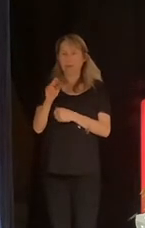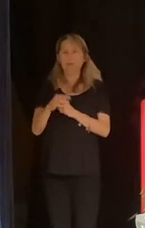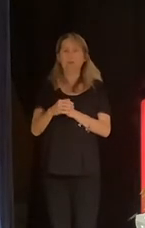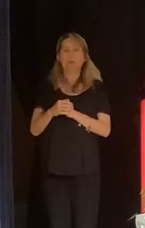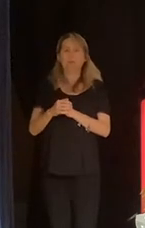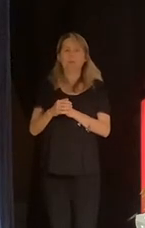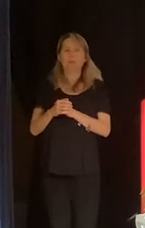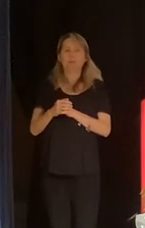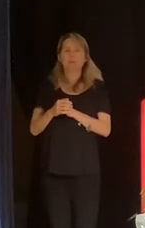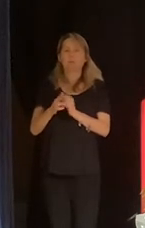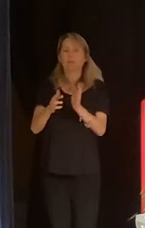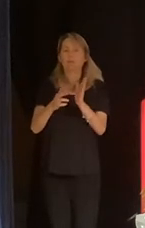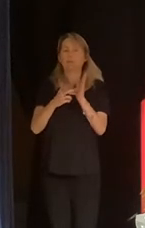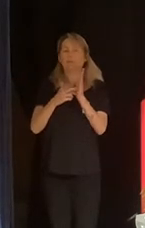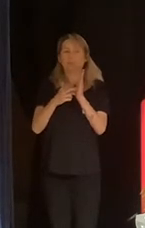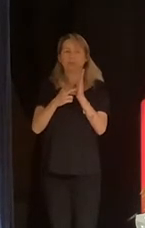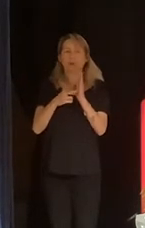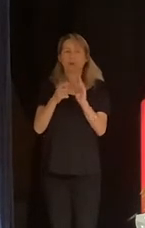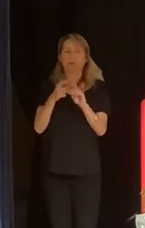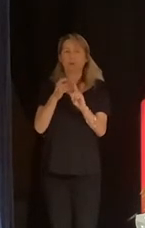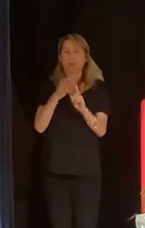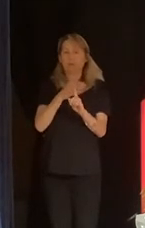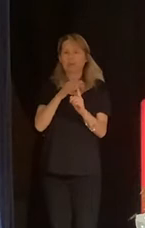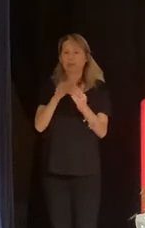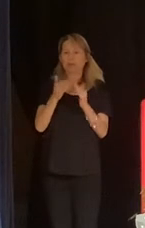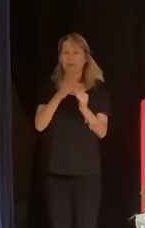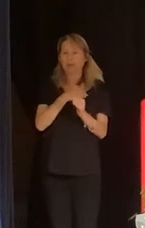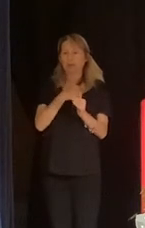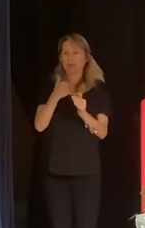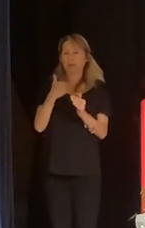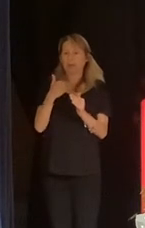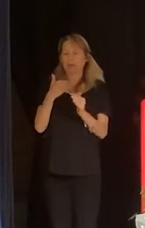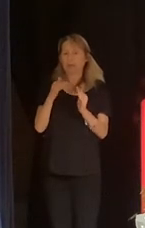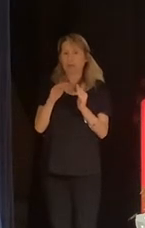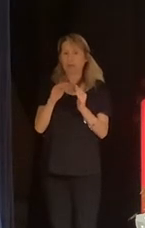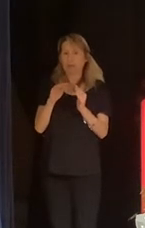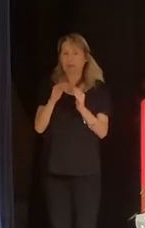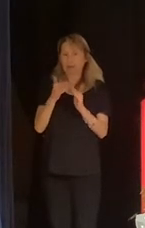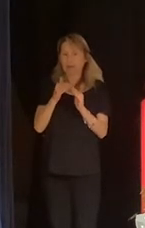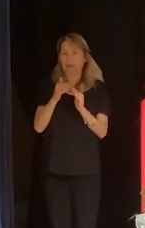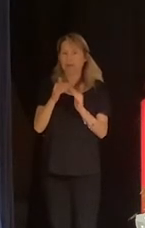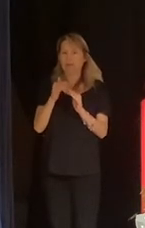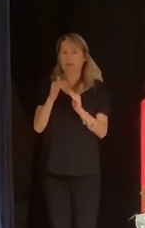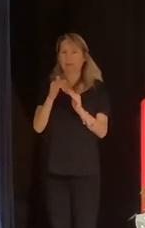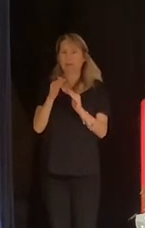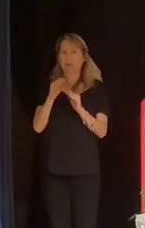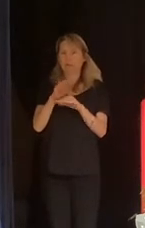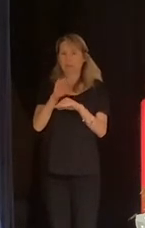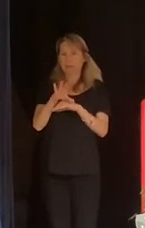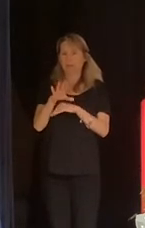and representative of the city councilor, Jesse Owen,